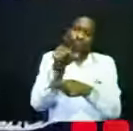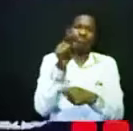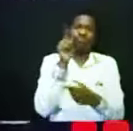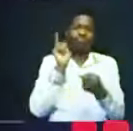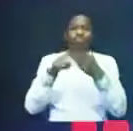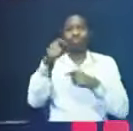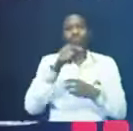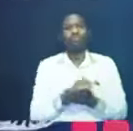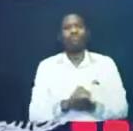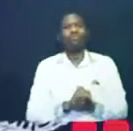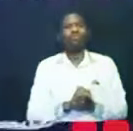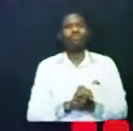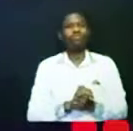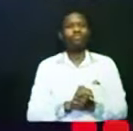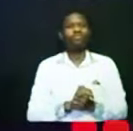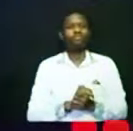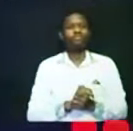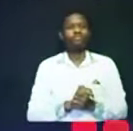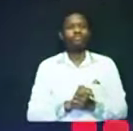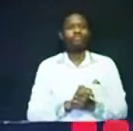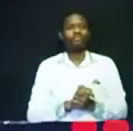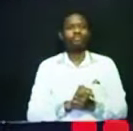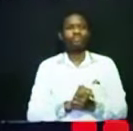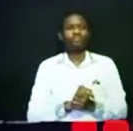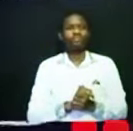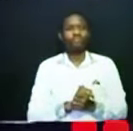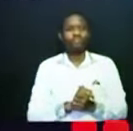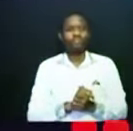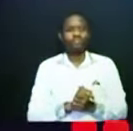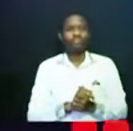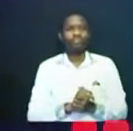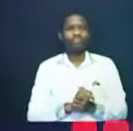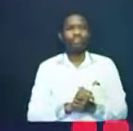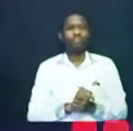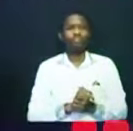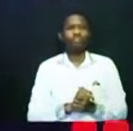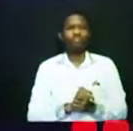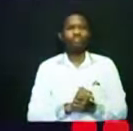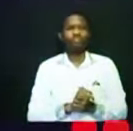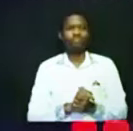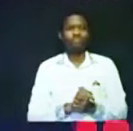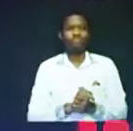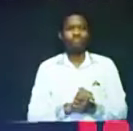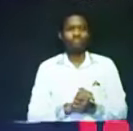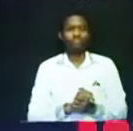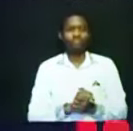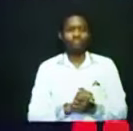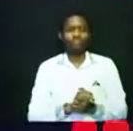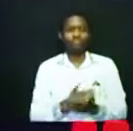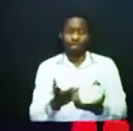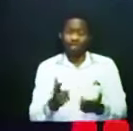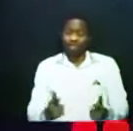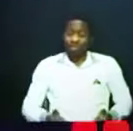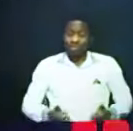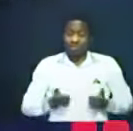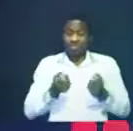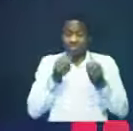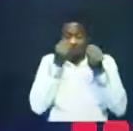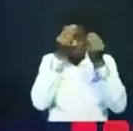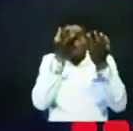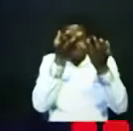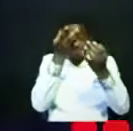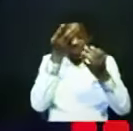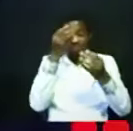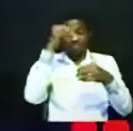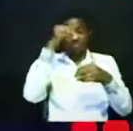asem nu no. Na fa ne sa sudie na fa ye adwuma ne be yenhira e de ama. Now living in obedience to the word of God. So we ye